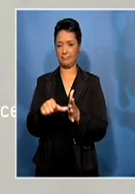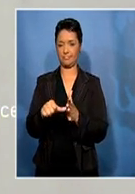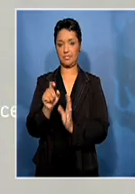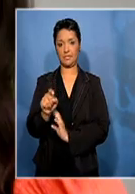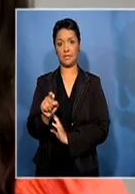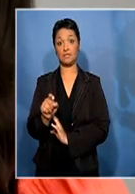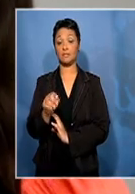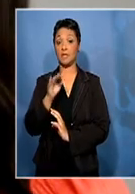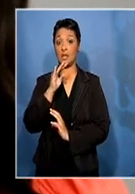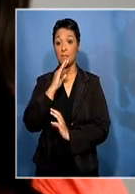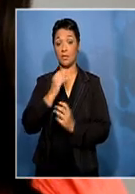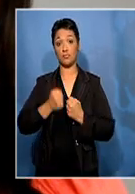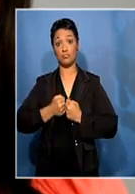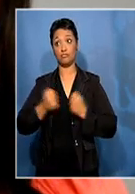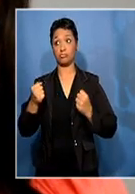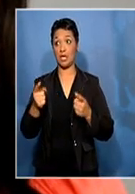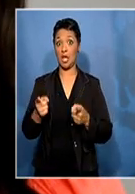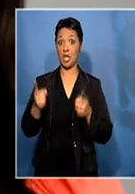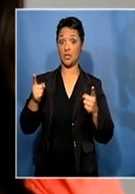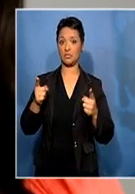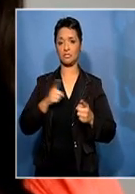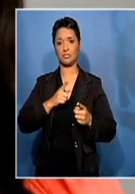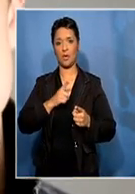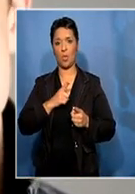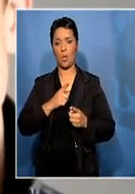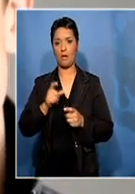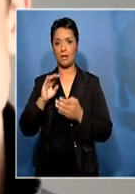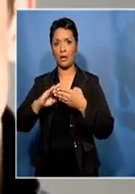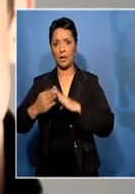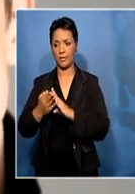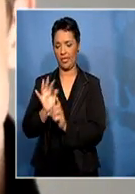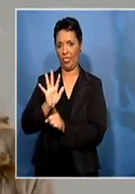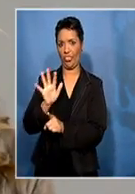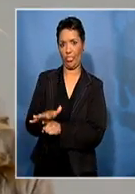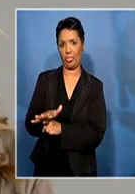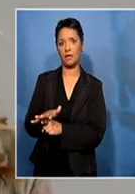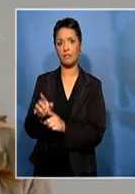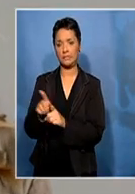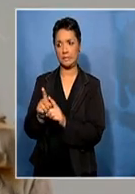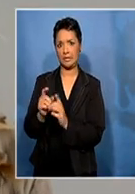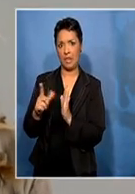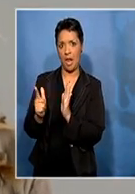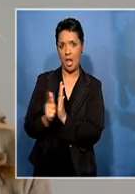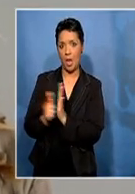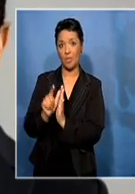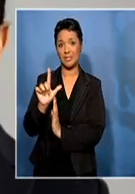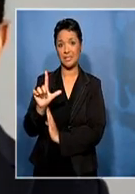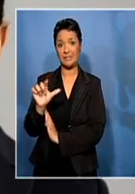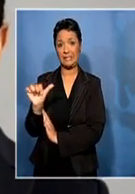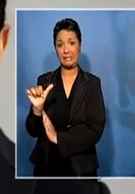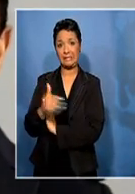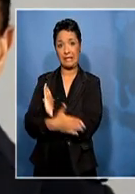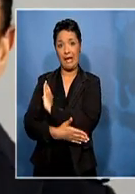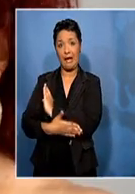it remains dangerous to speak out because of persistent prejudice and especially criminal prohibitions in 76